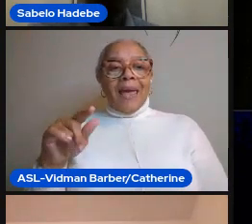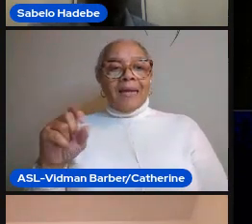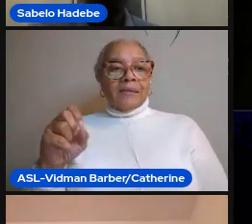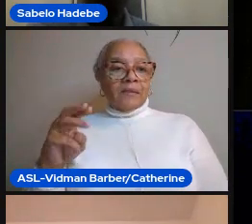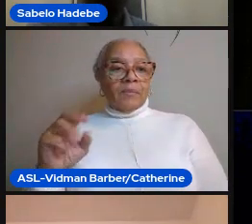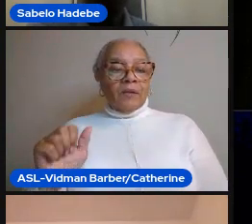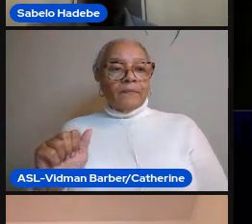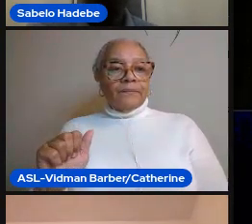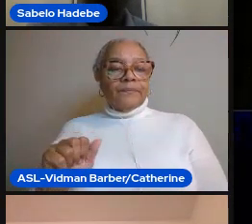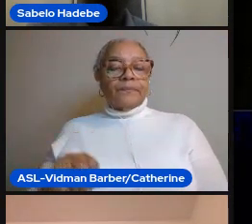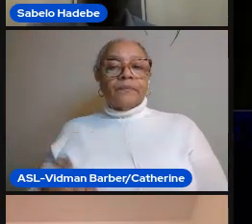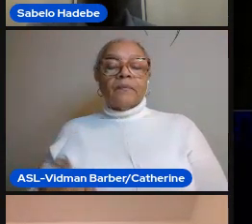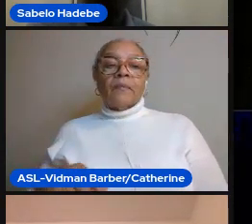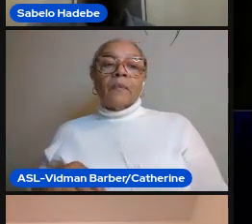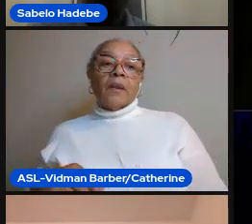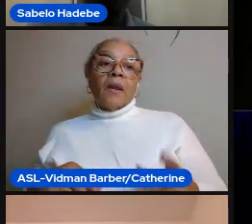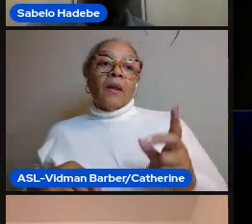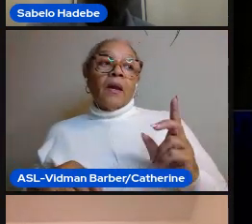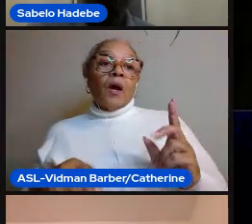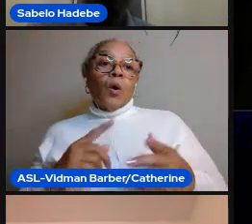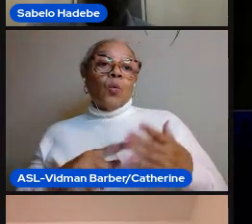So what we have tried in the lab